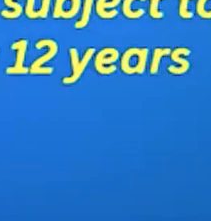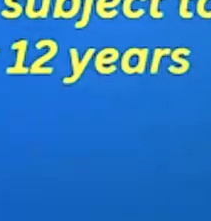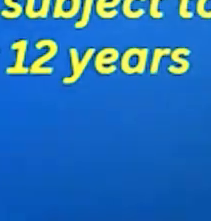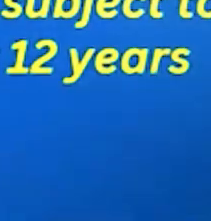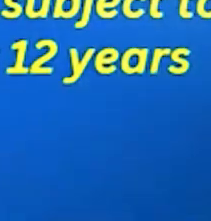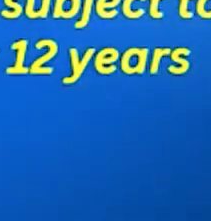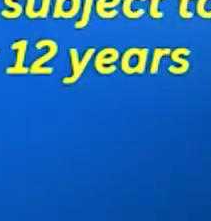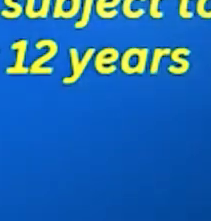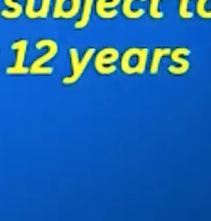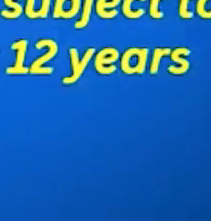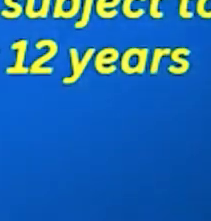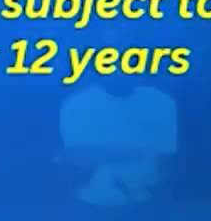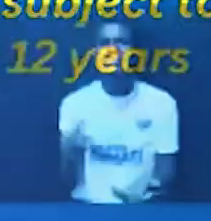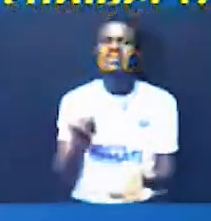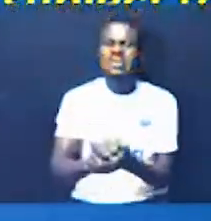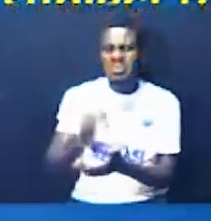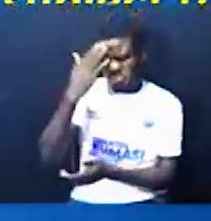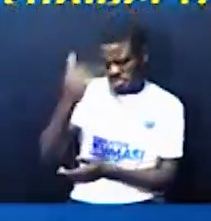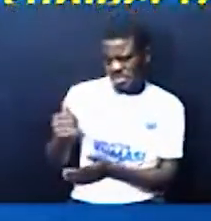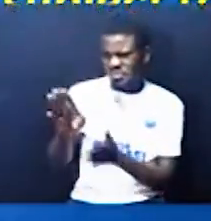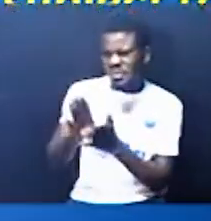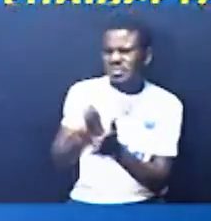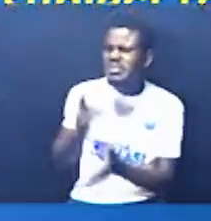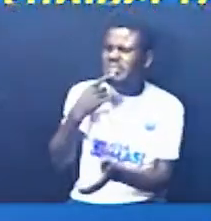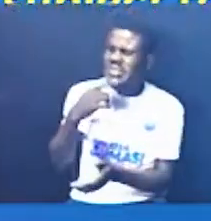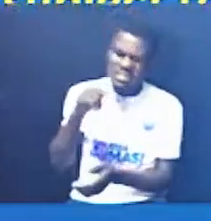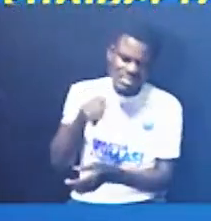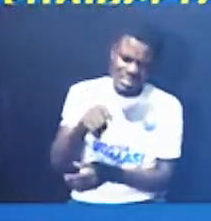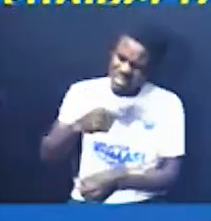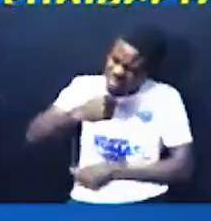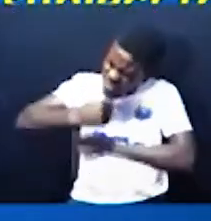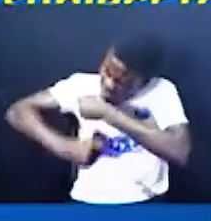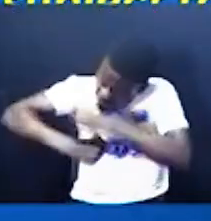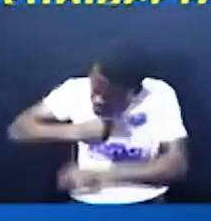That is why the Bible said that she's been subject to bleeding.